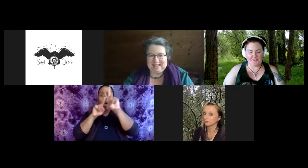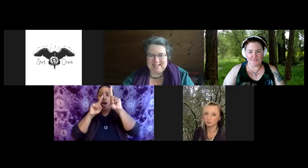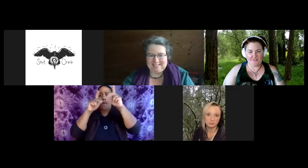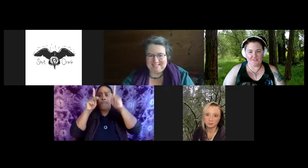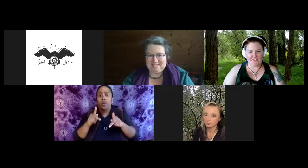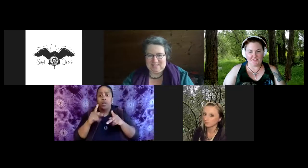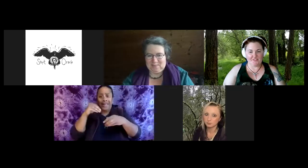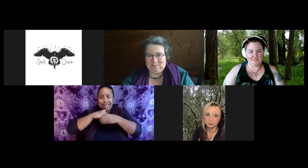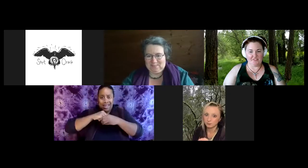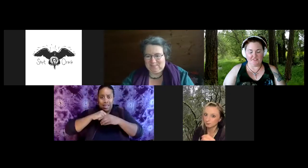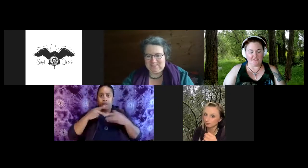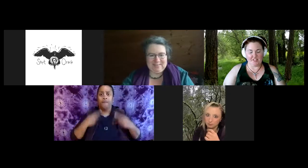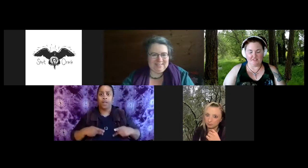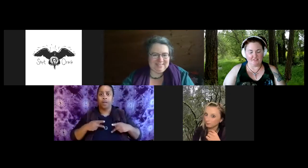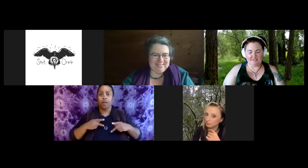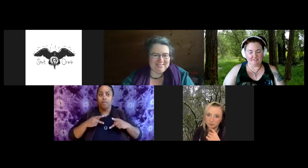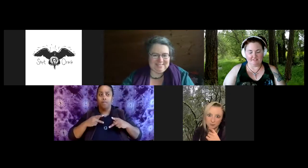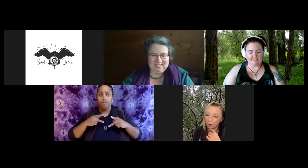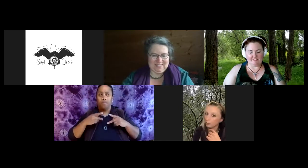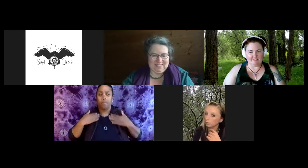So yeah, no, but